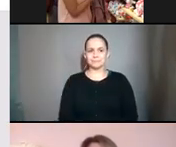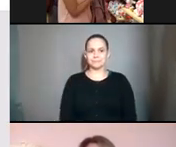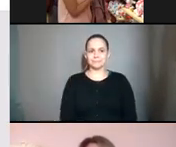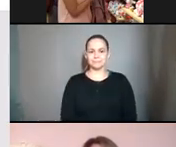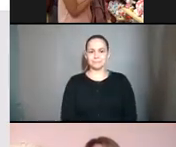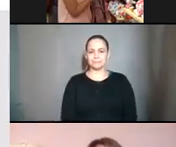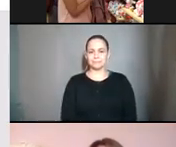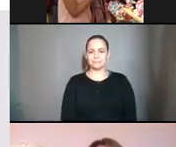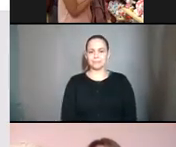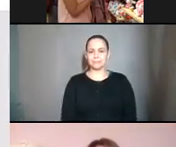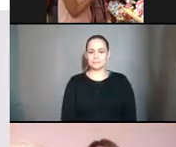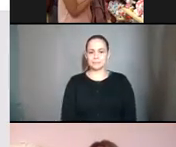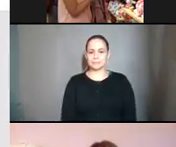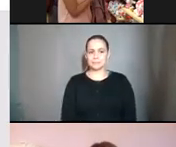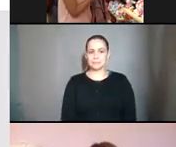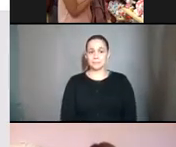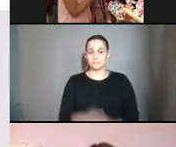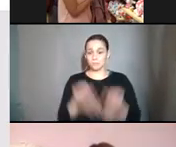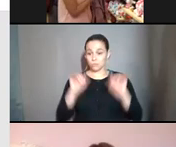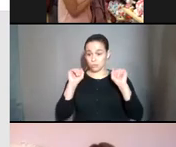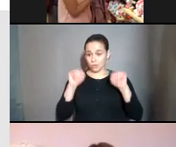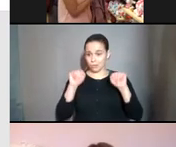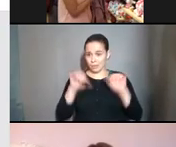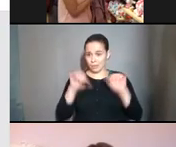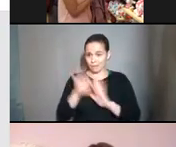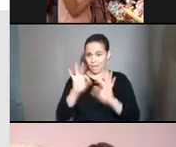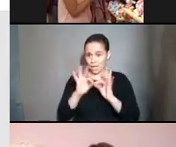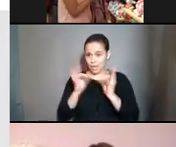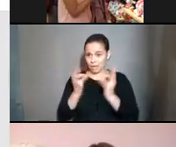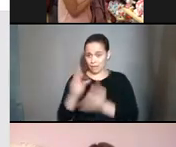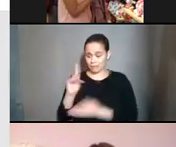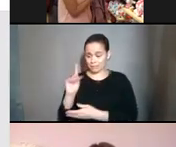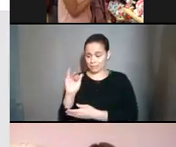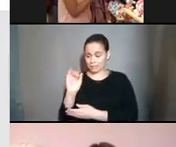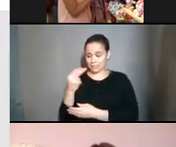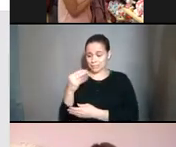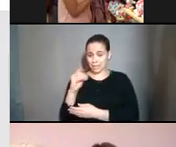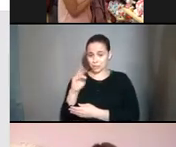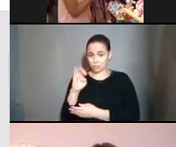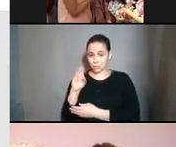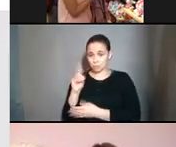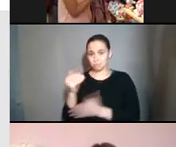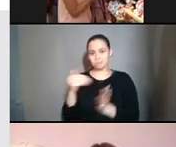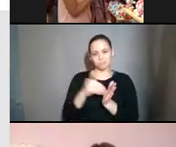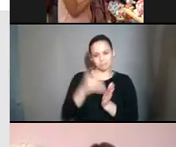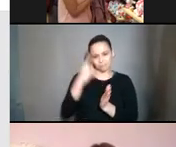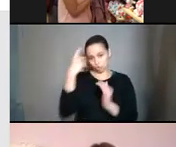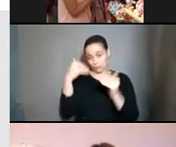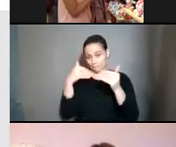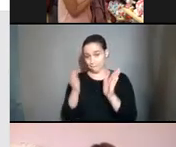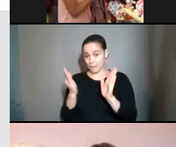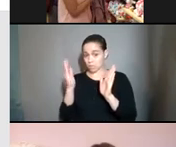In order to get to the family dashboard, I went to dreambox.com and selected Sign